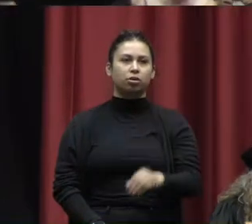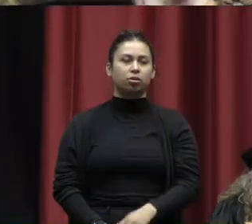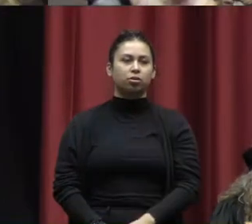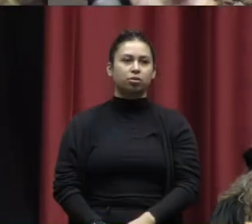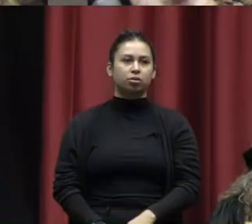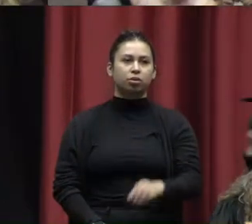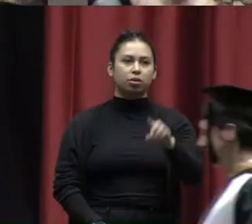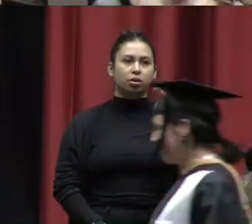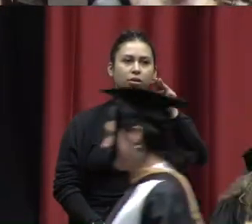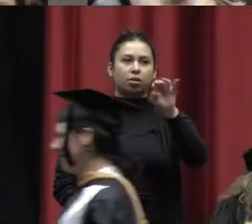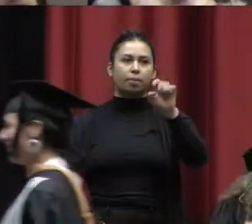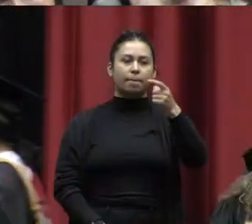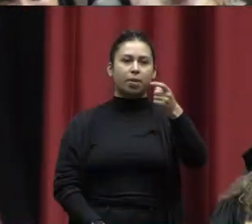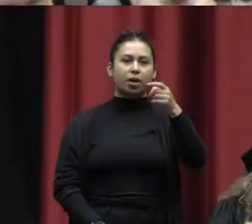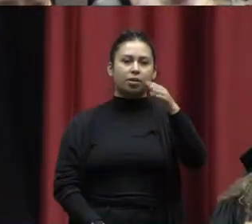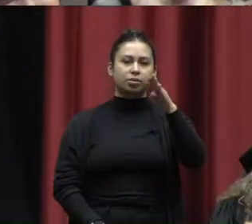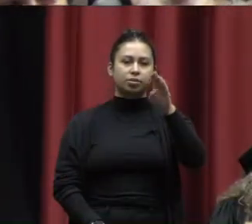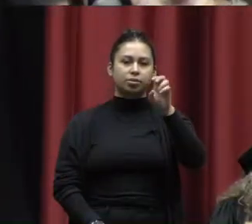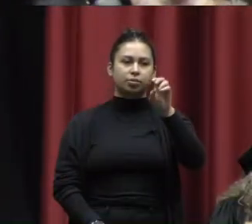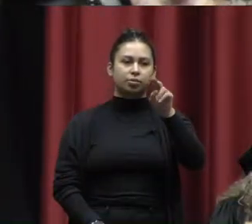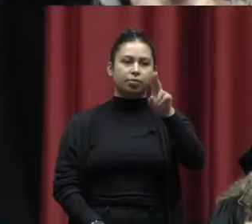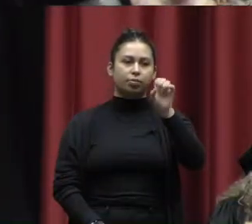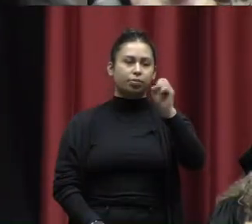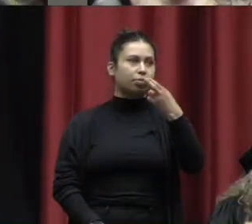Max Bush,